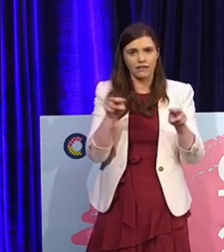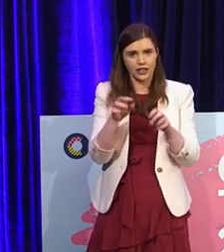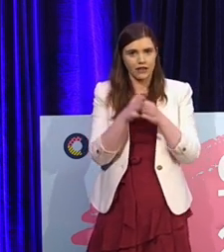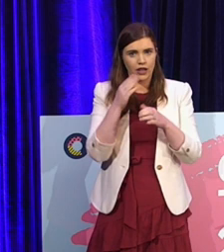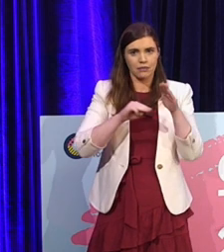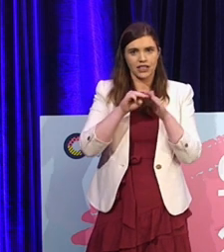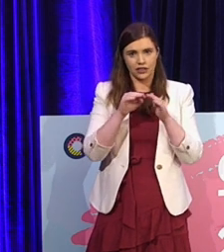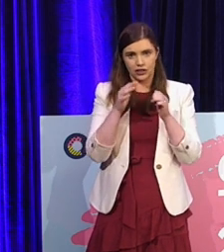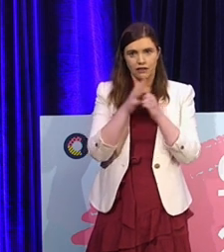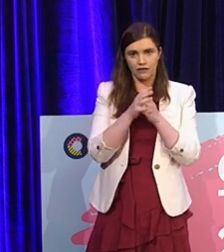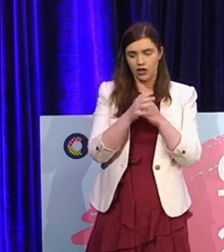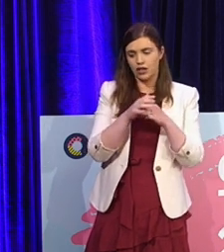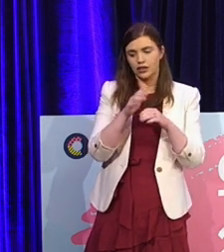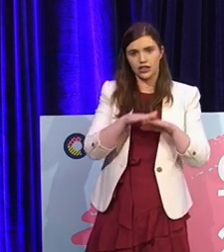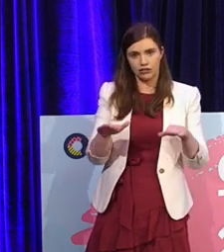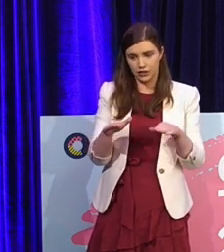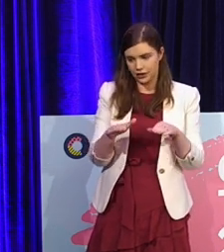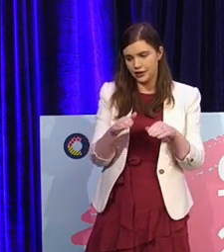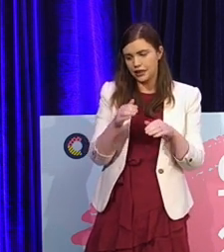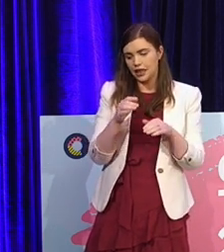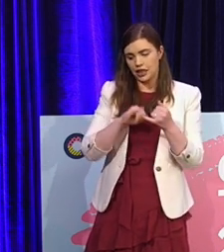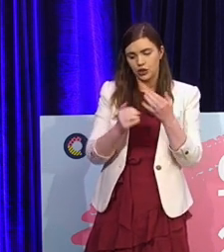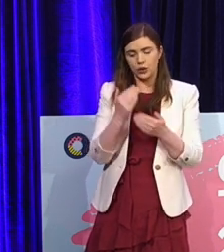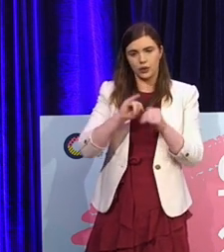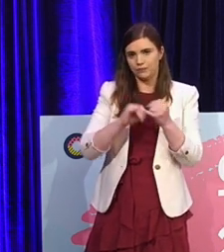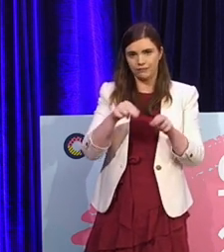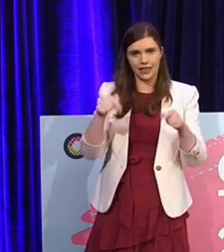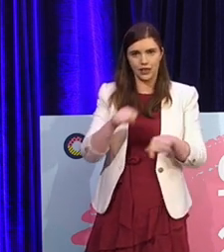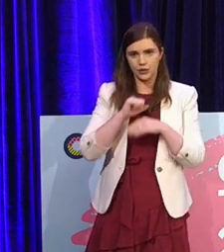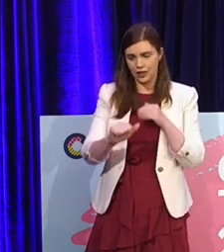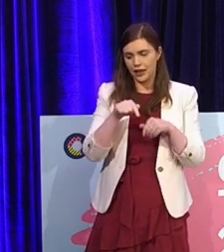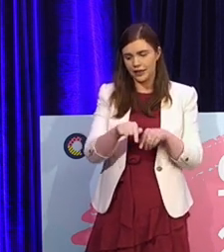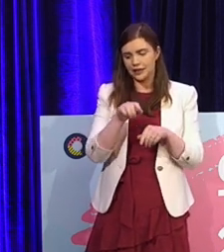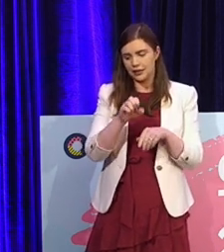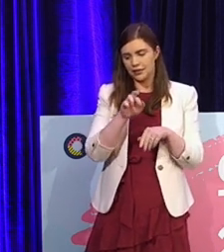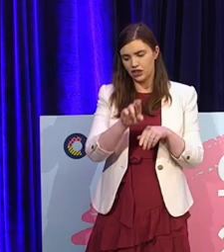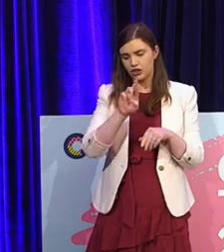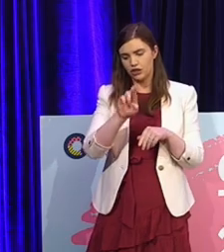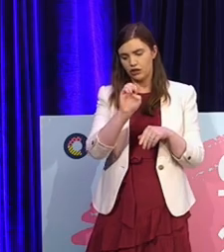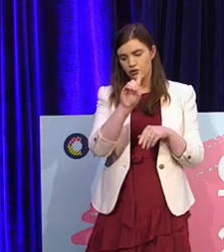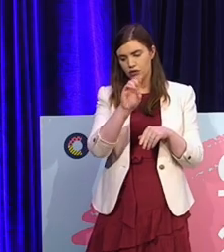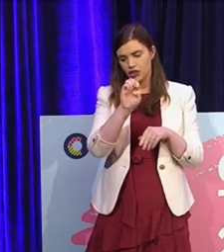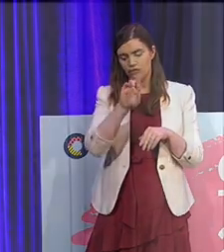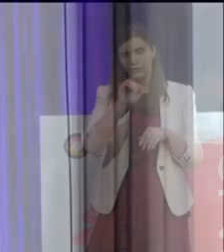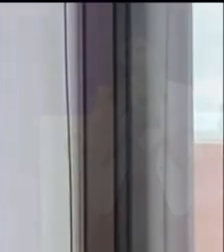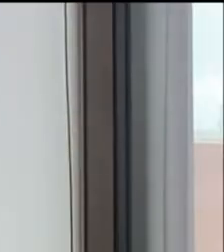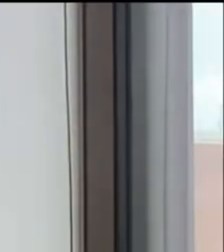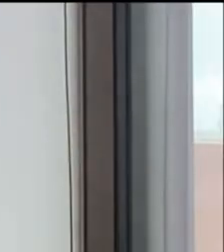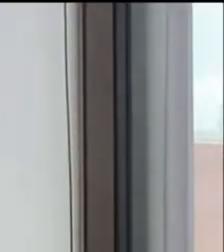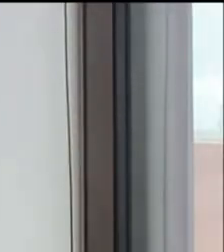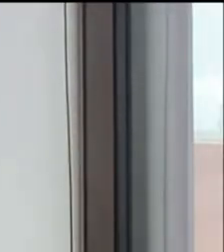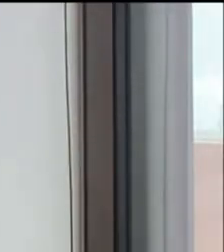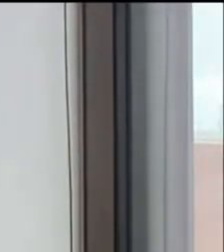Disability, Equality, Integration and Youth, who couldn't be with us today. Here is Minister Roderick O'Gorman. Children and young